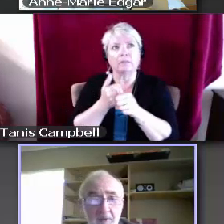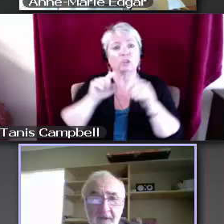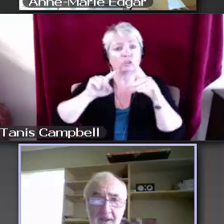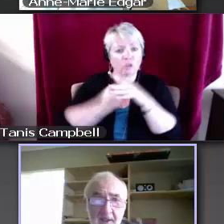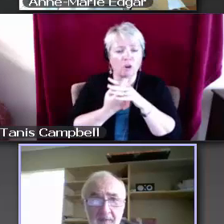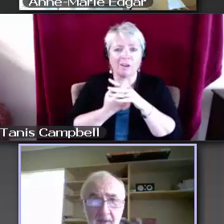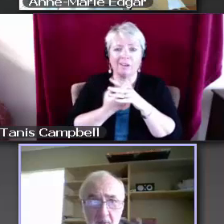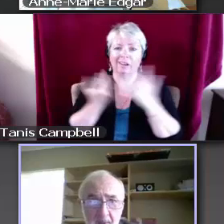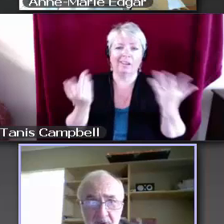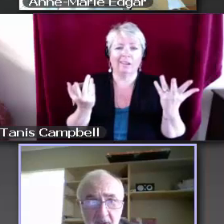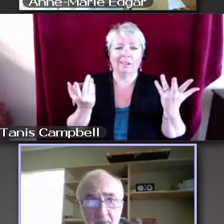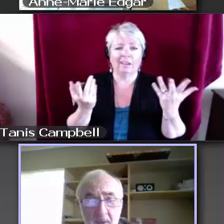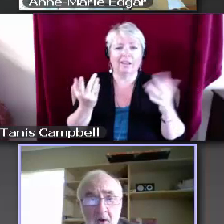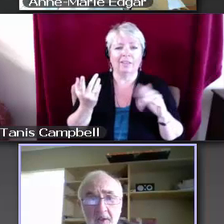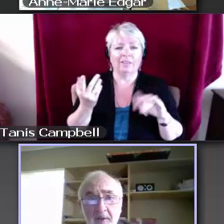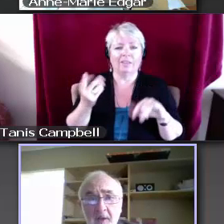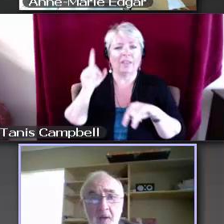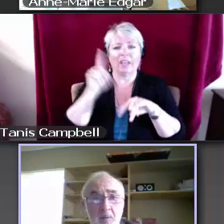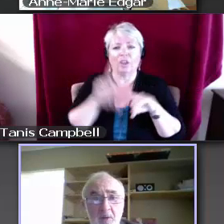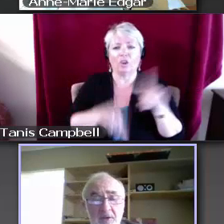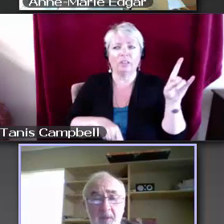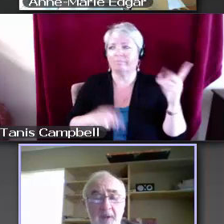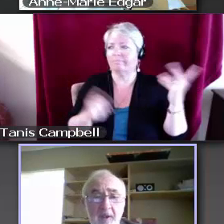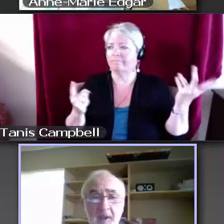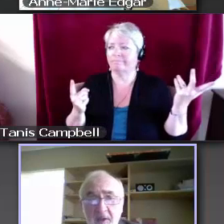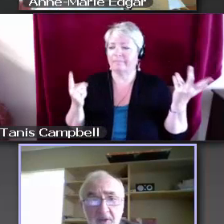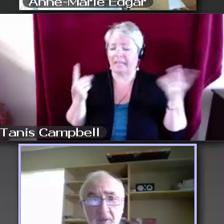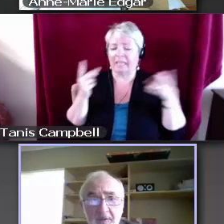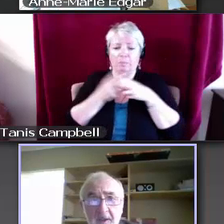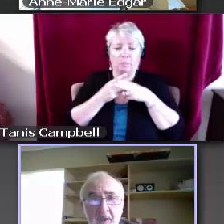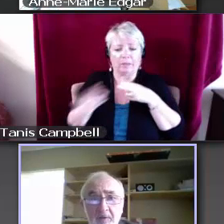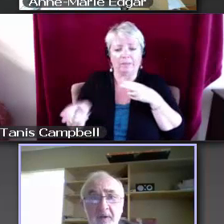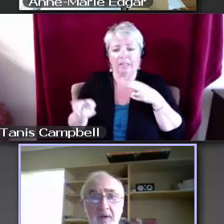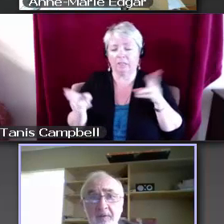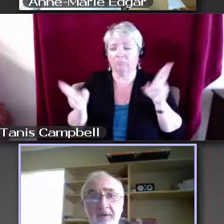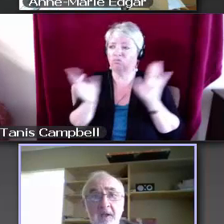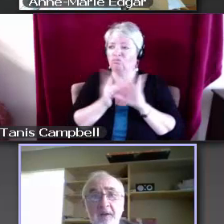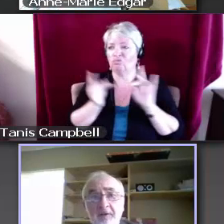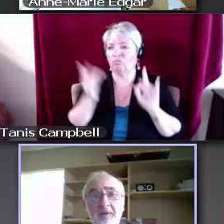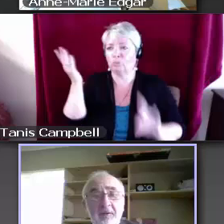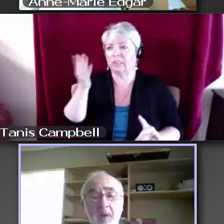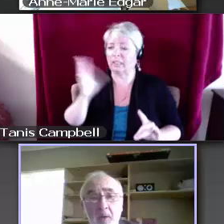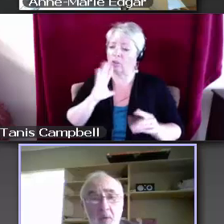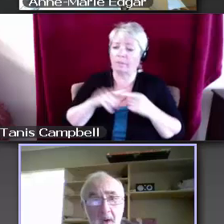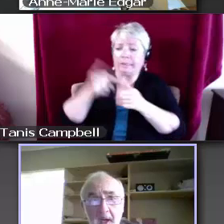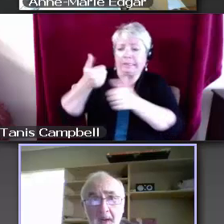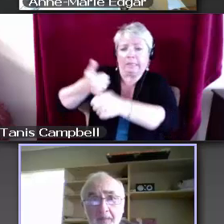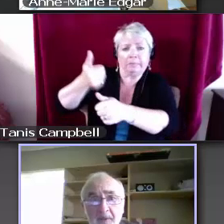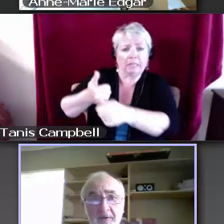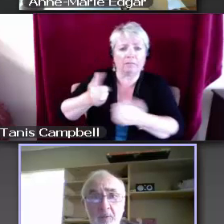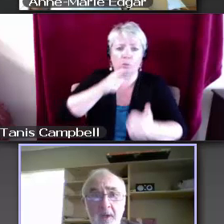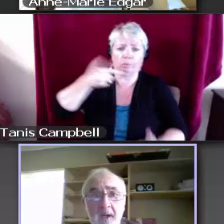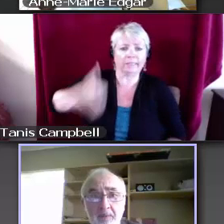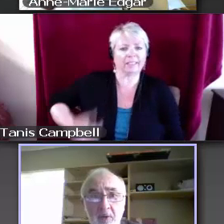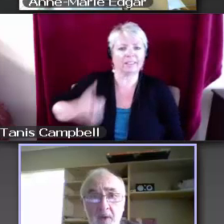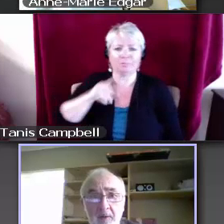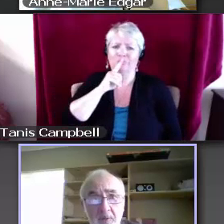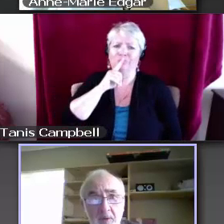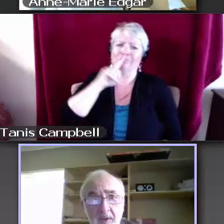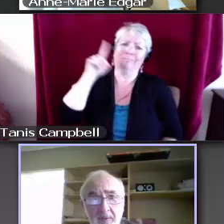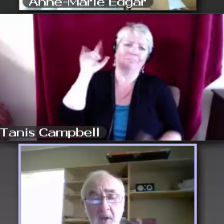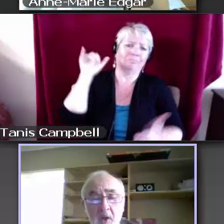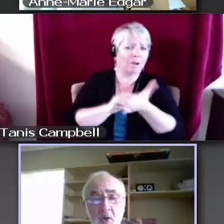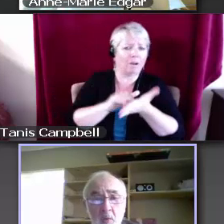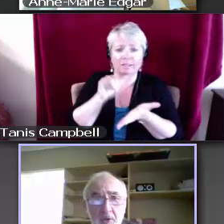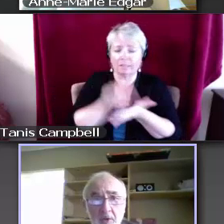make a 30-second elevator pitch, as we call it, which is basically just presenting yourself and saying, this is who I am, this is what I'm doing